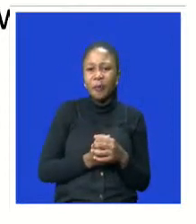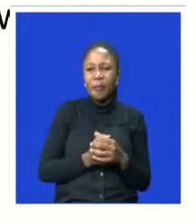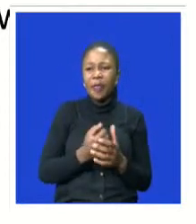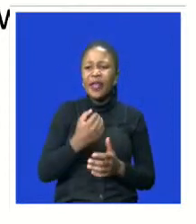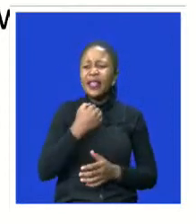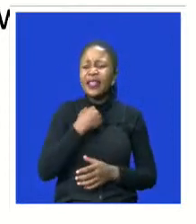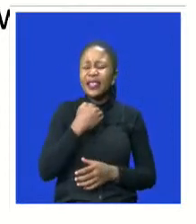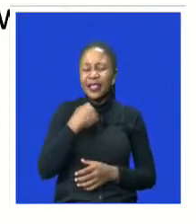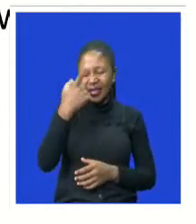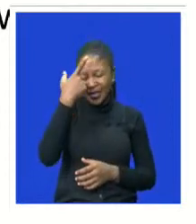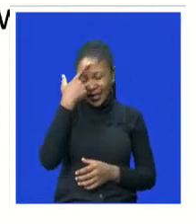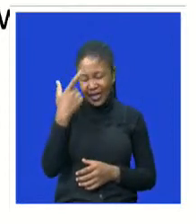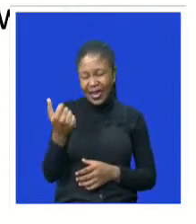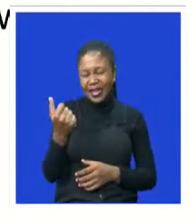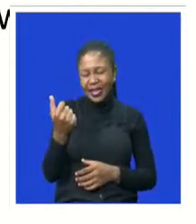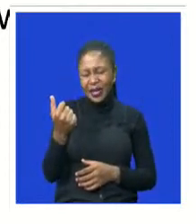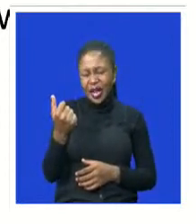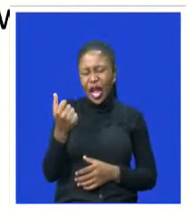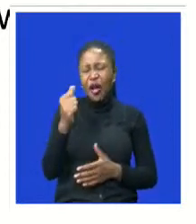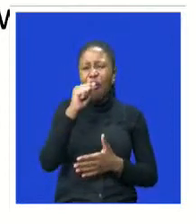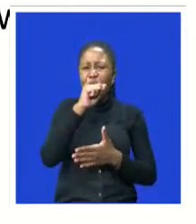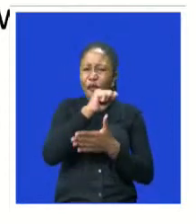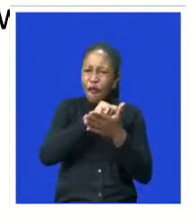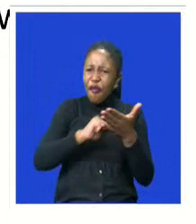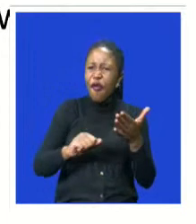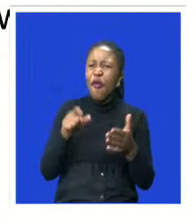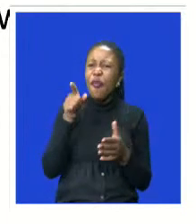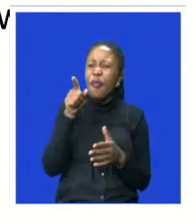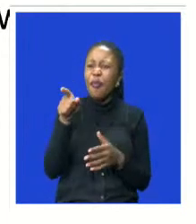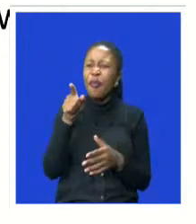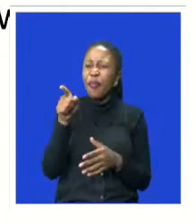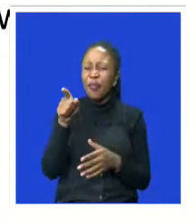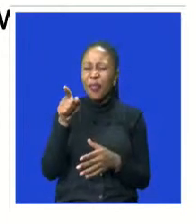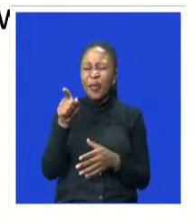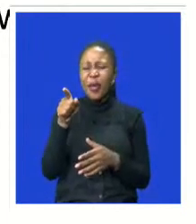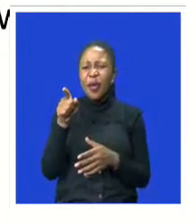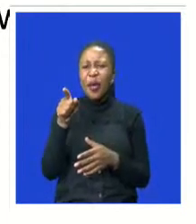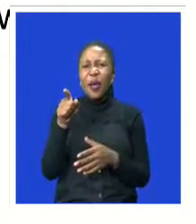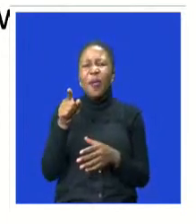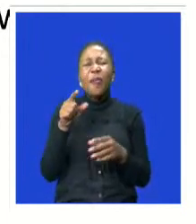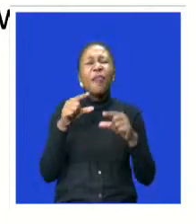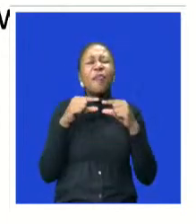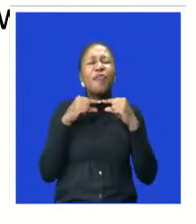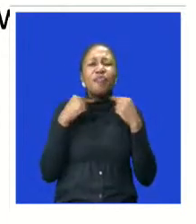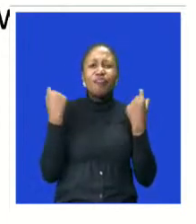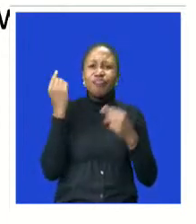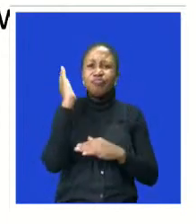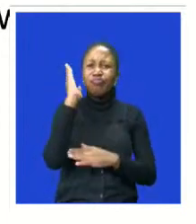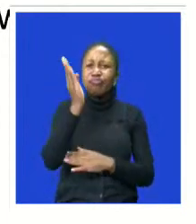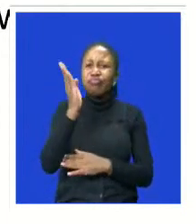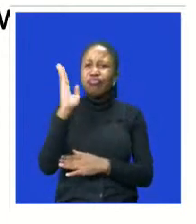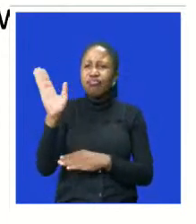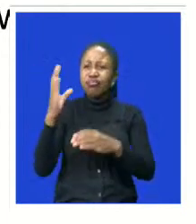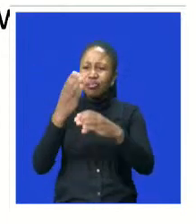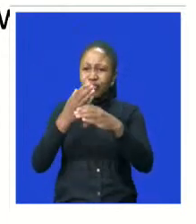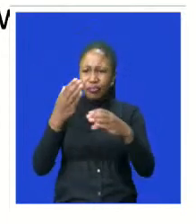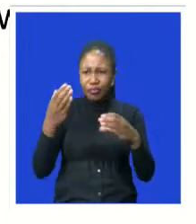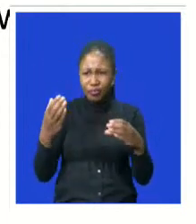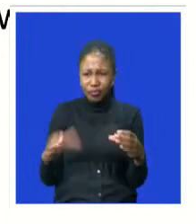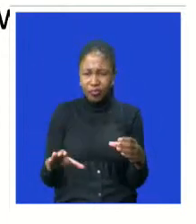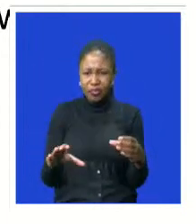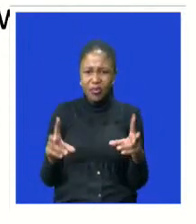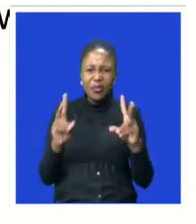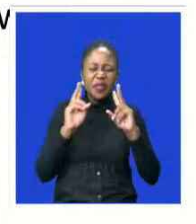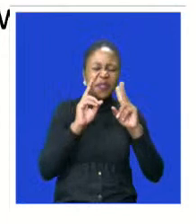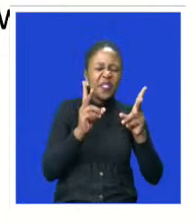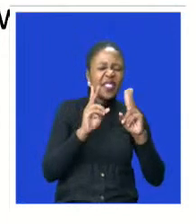they kept diaries. Diary is not something new. It is even today. We are keeping diaries. We are